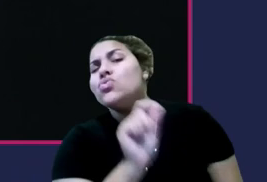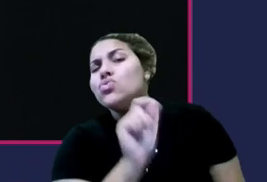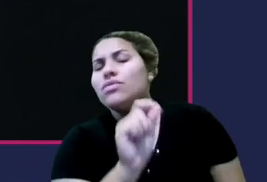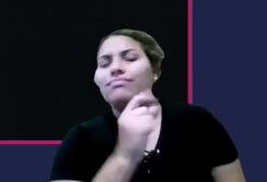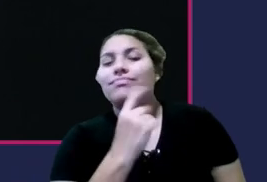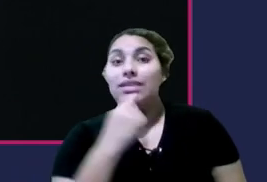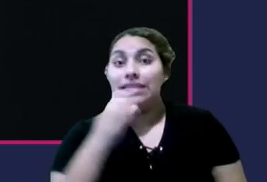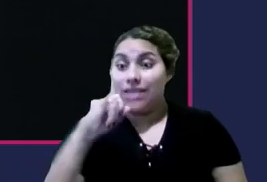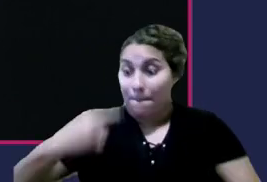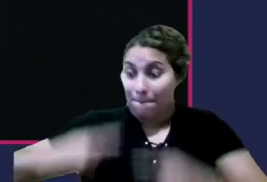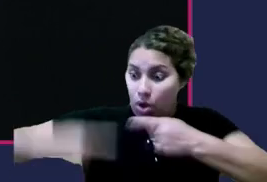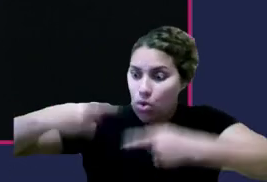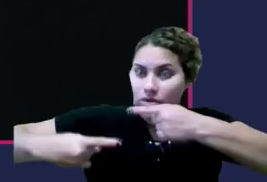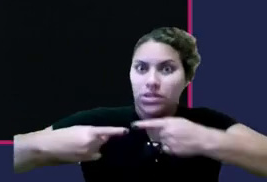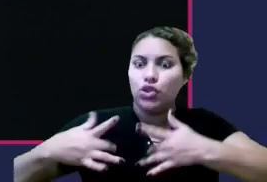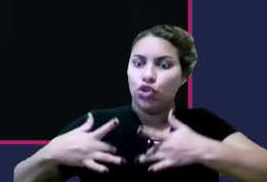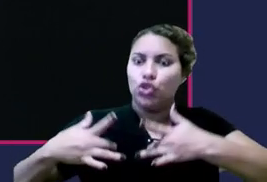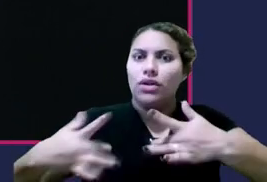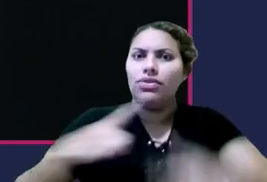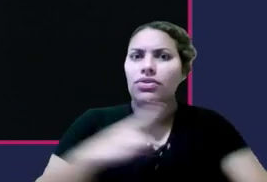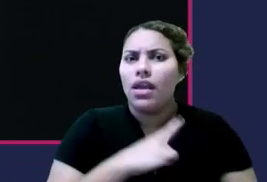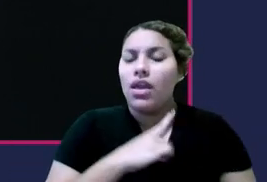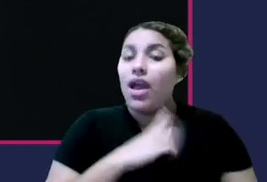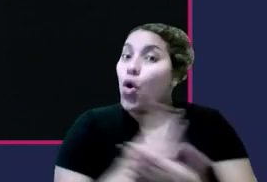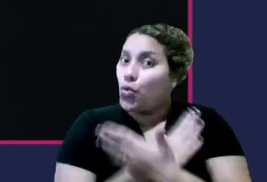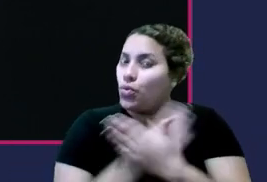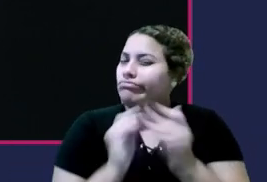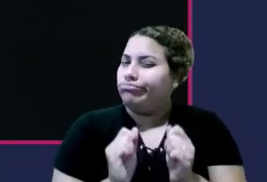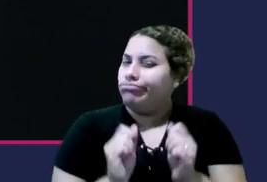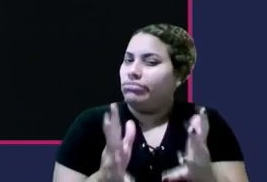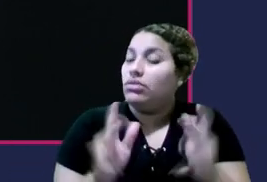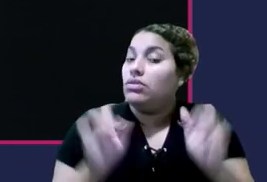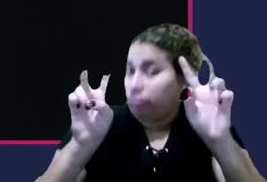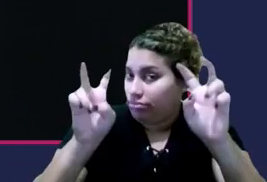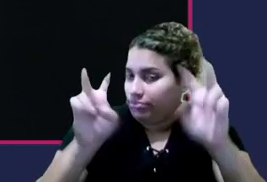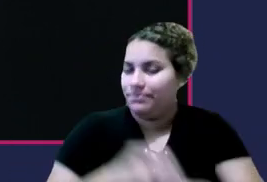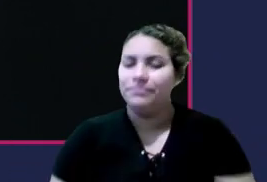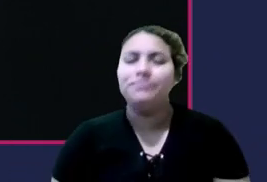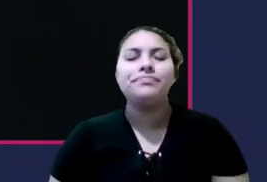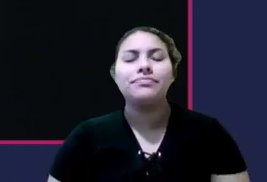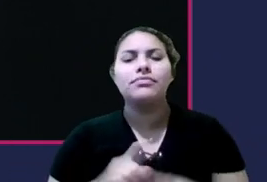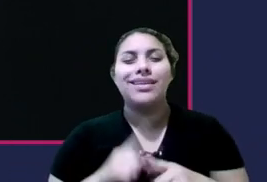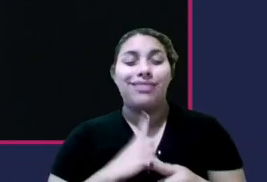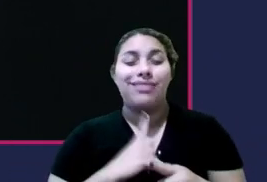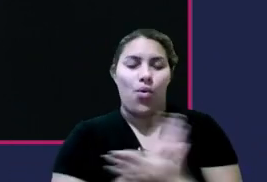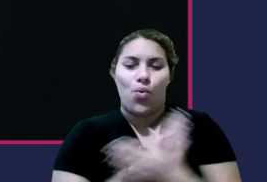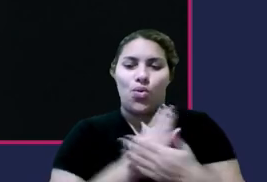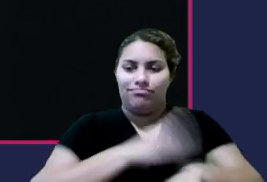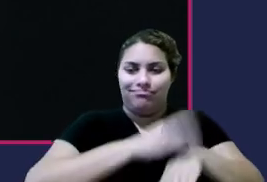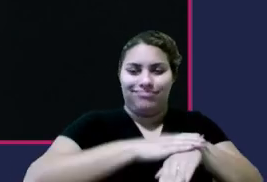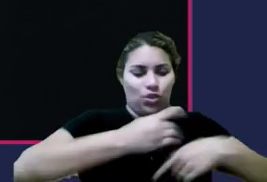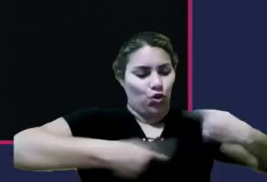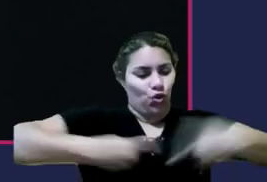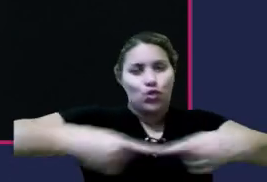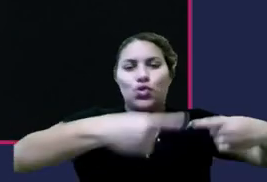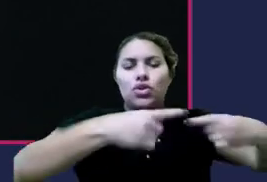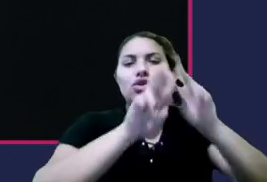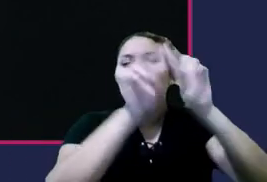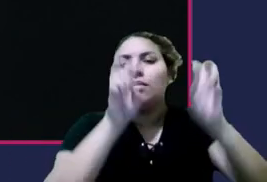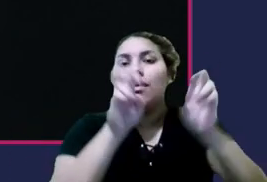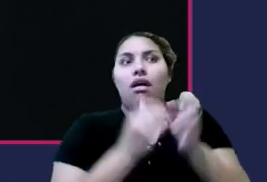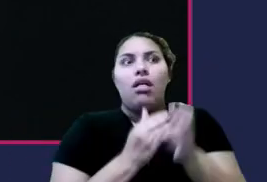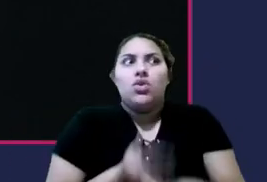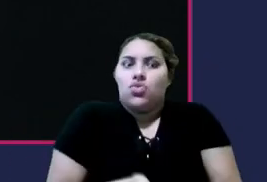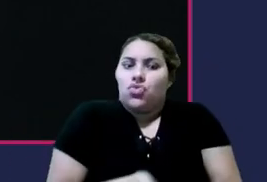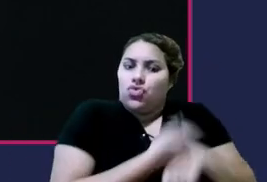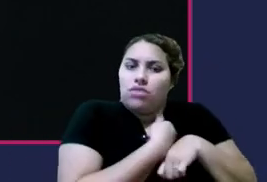this spinal atrophy disease. We have some initiatives. We have some discussion in